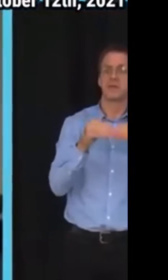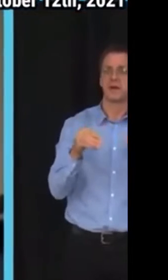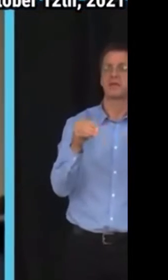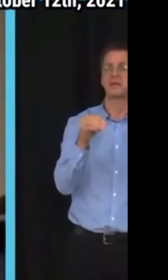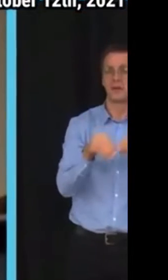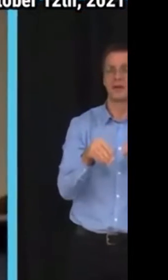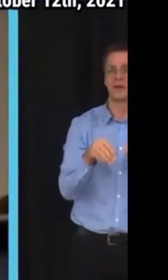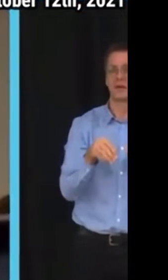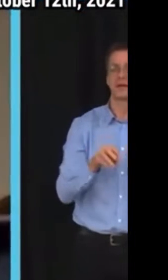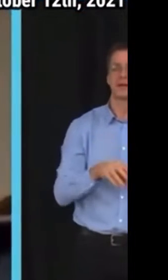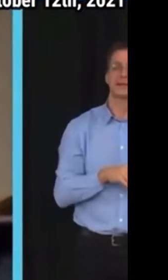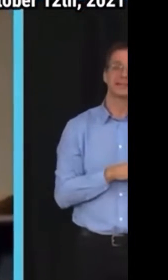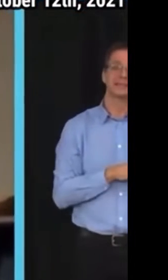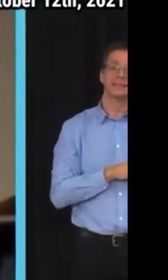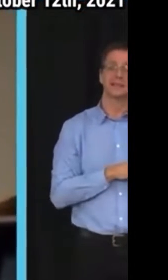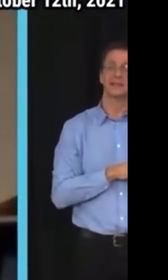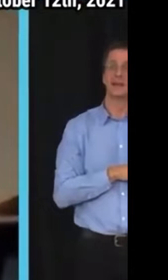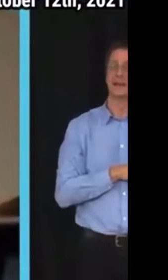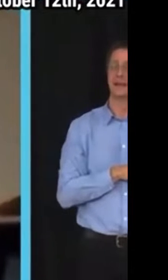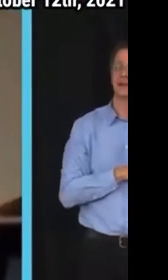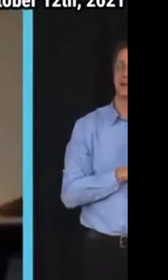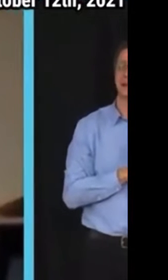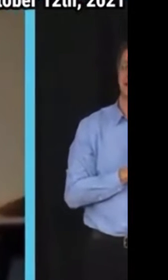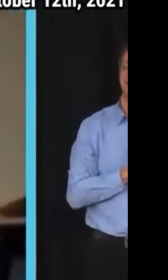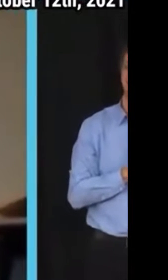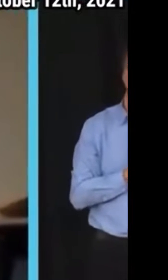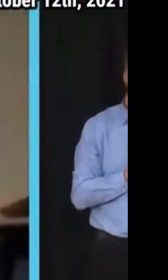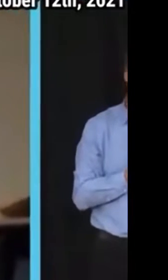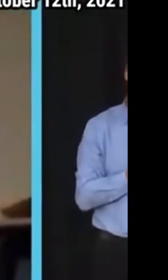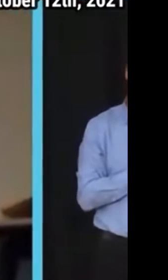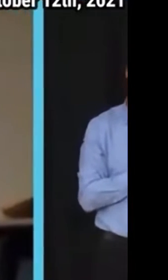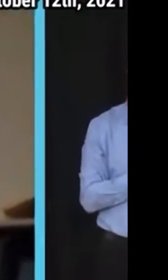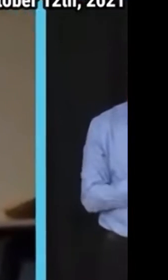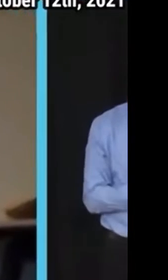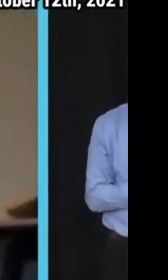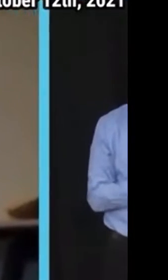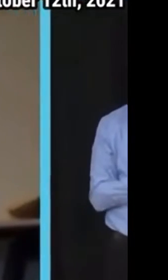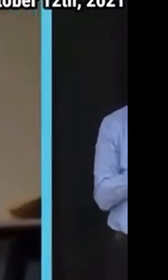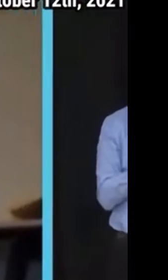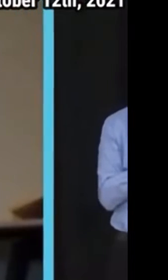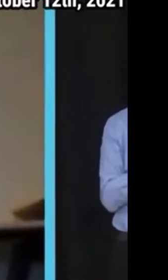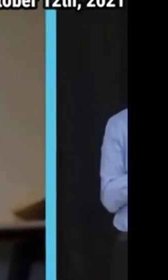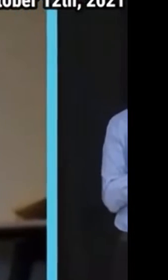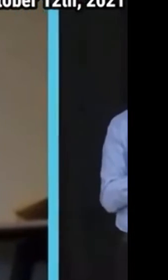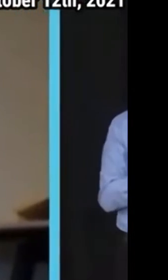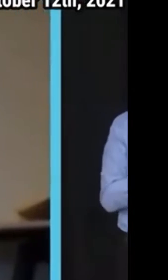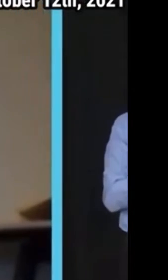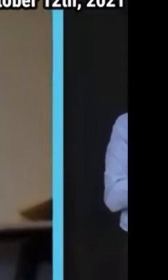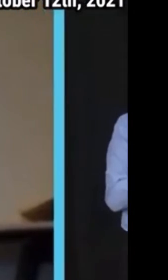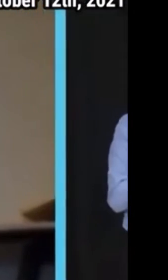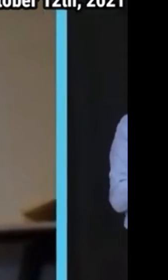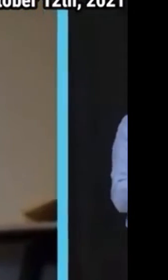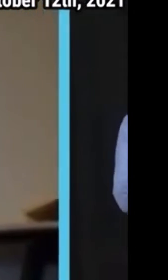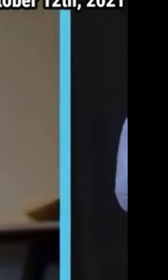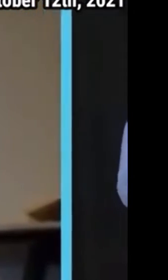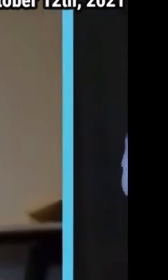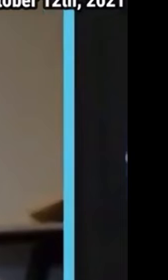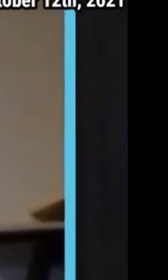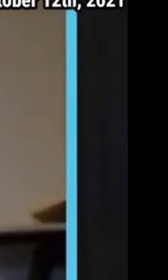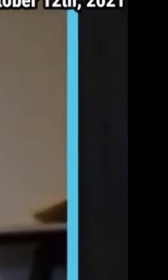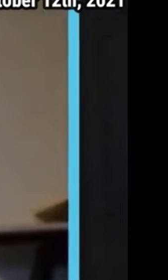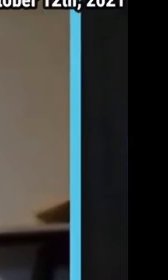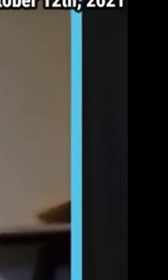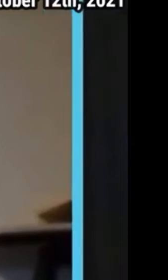day reported to Alberta Health with a total of 33 over the weekend. This includes the death of a 14-year-old who had